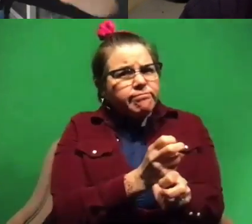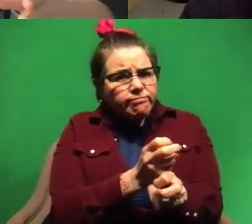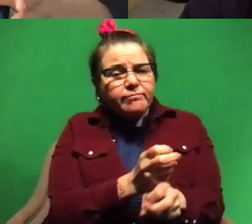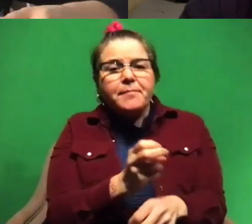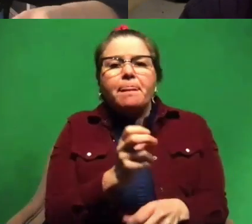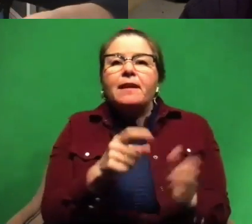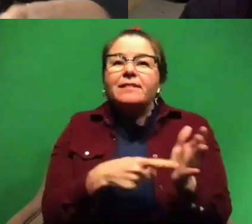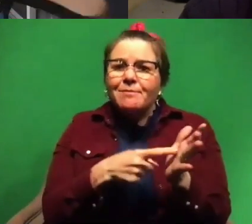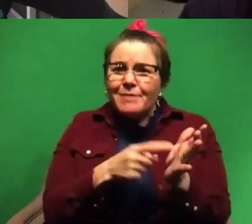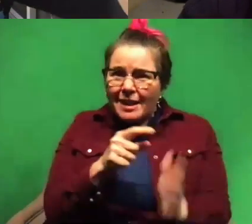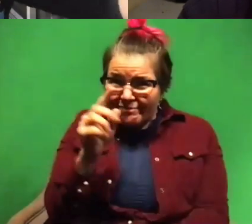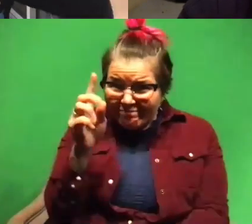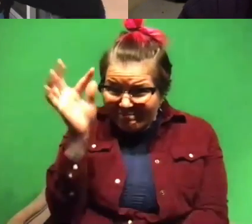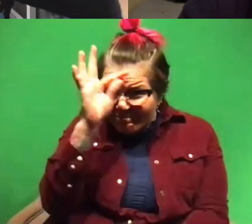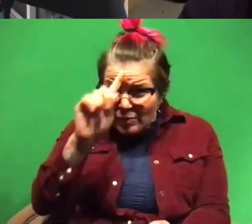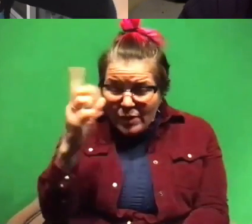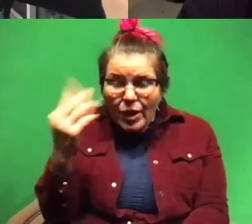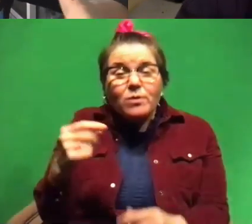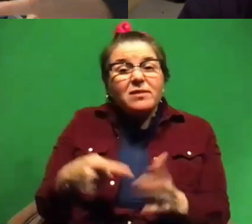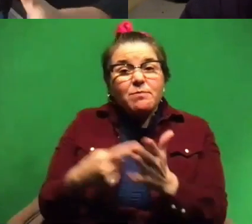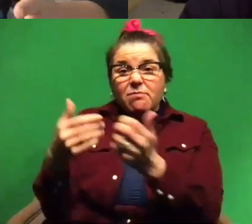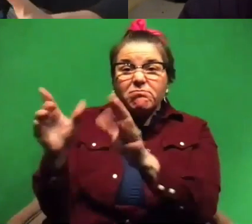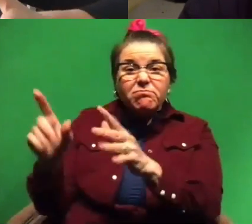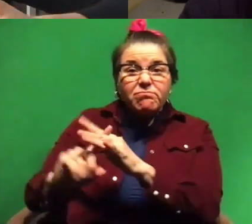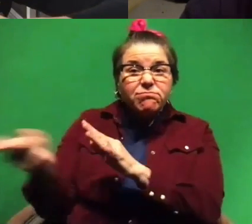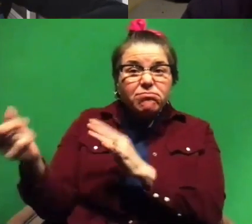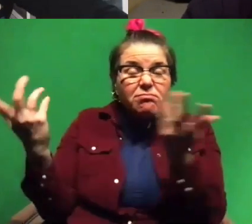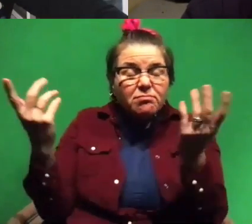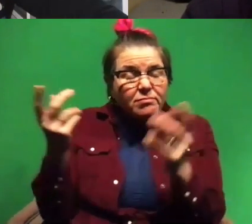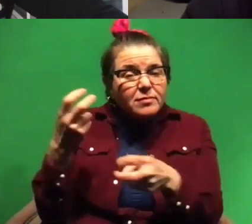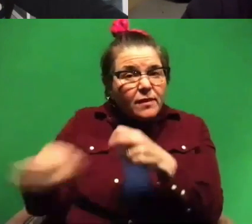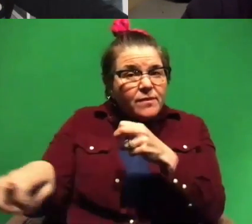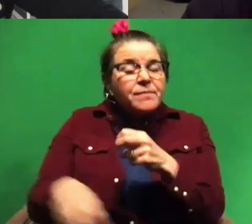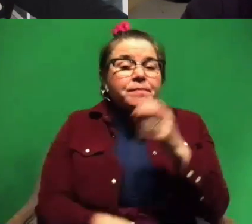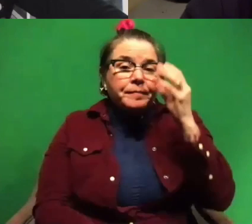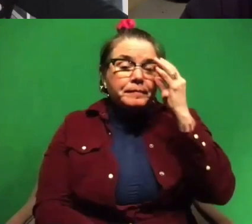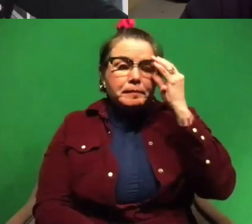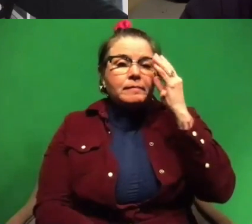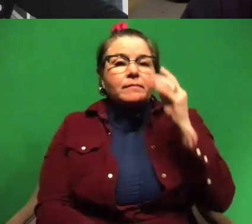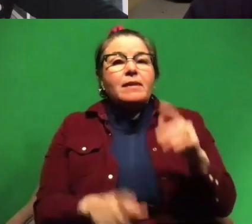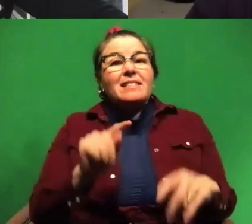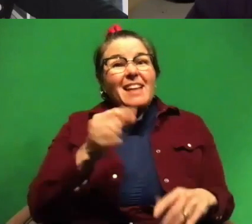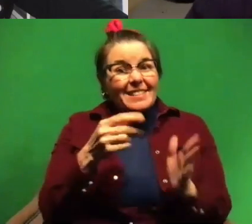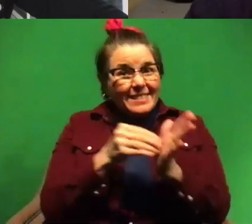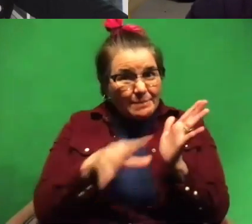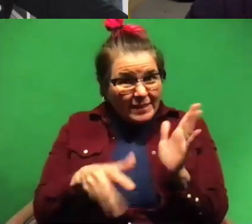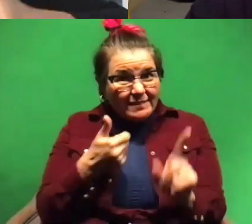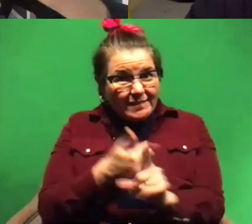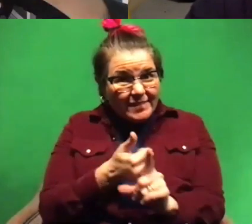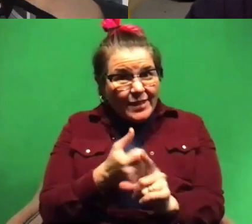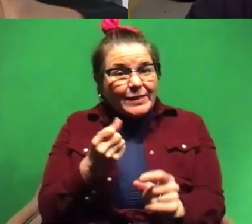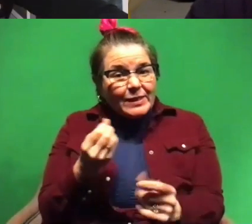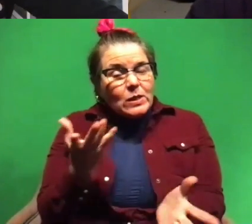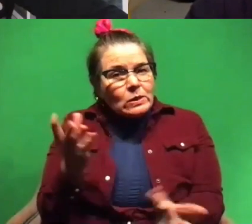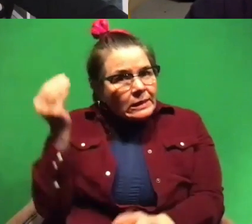I have no idea where they are. And sometimes we lose them, you know, it's difficult. And these tags are expensive. So I'll just, you know, note